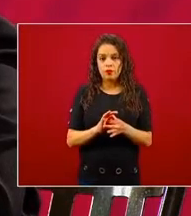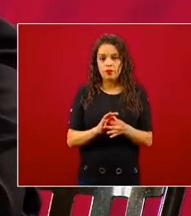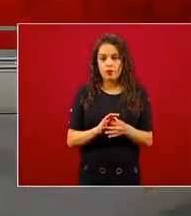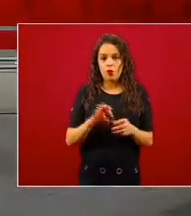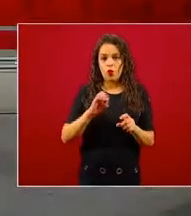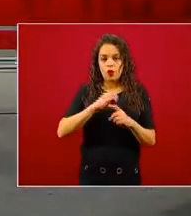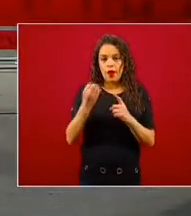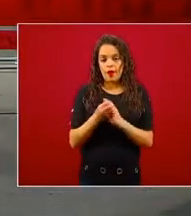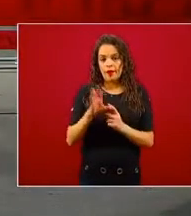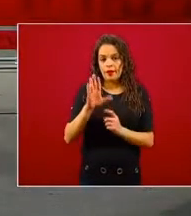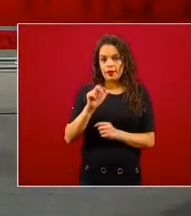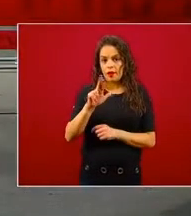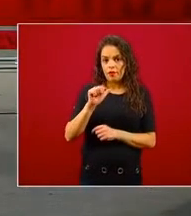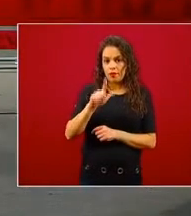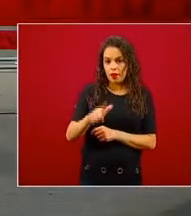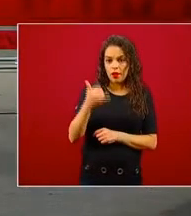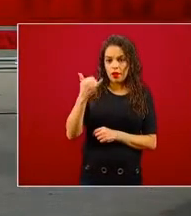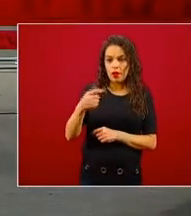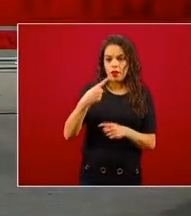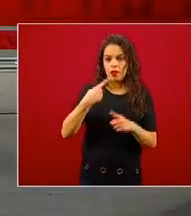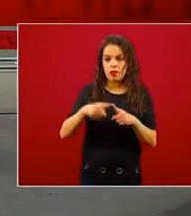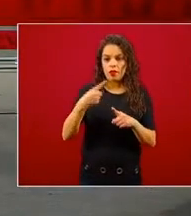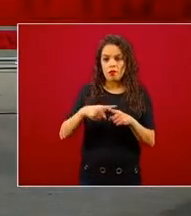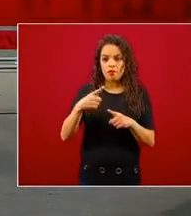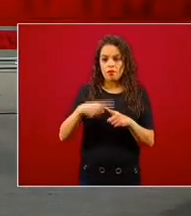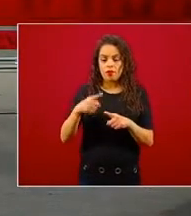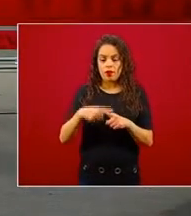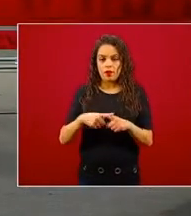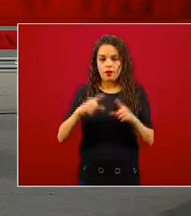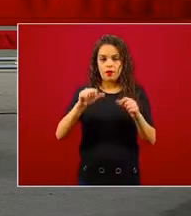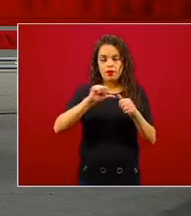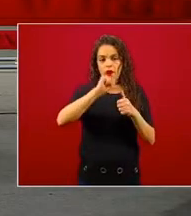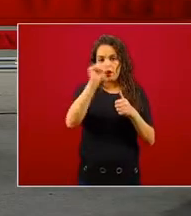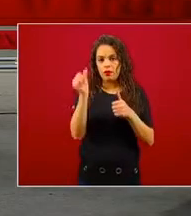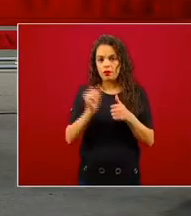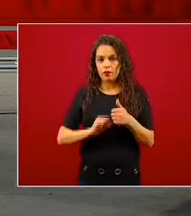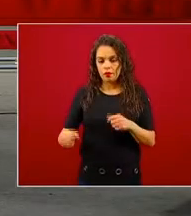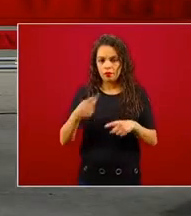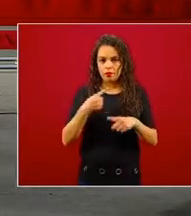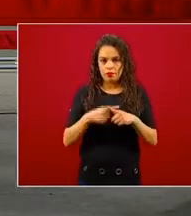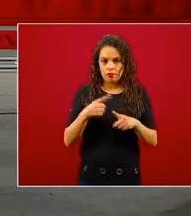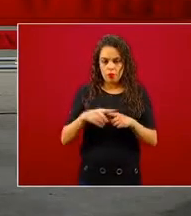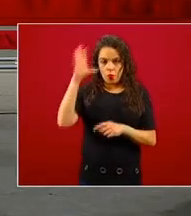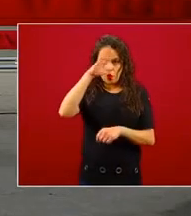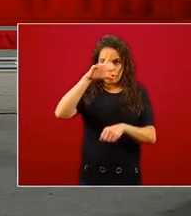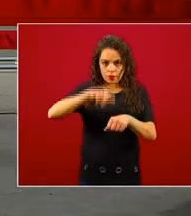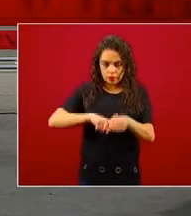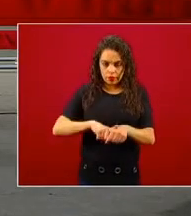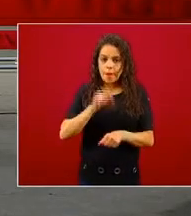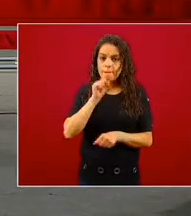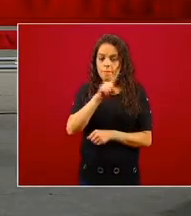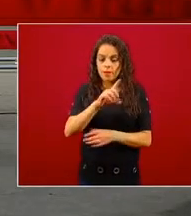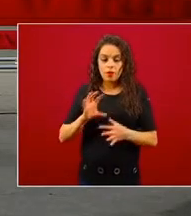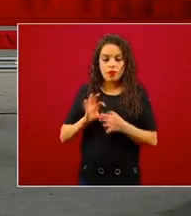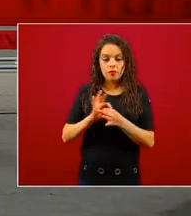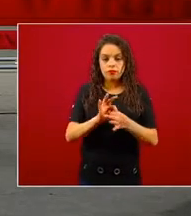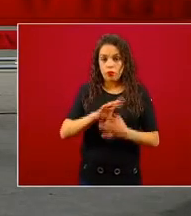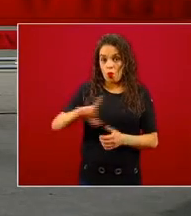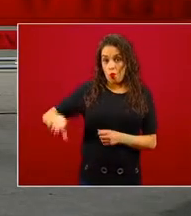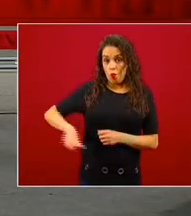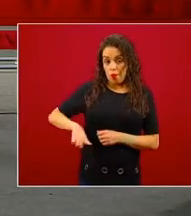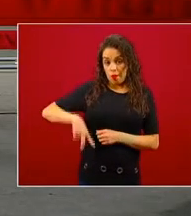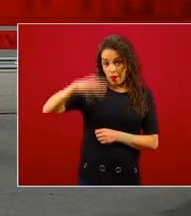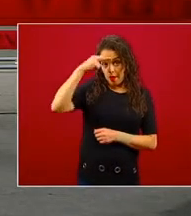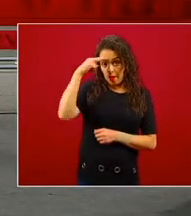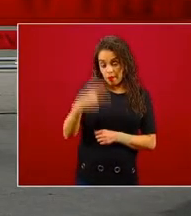We have participation of civil organizations, artists, and culture workers.